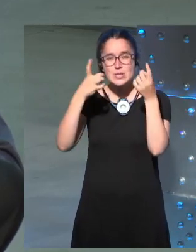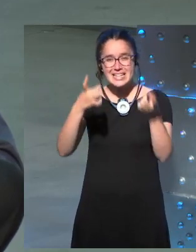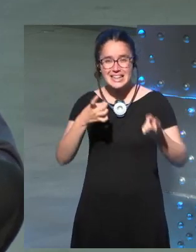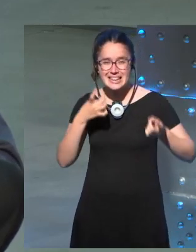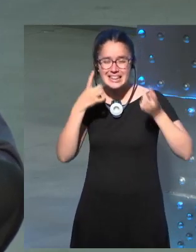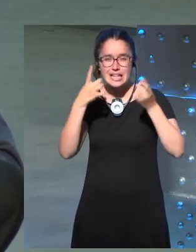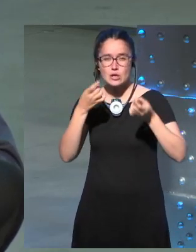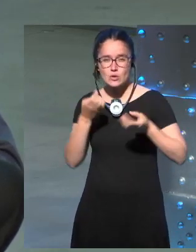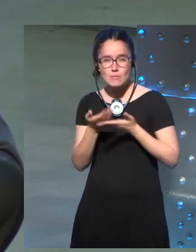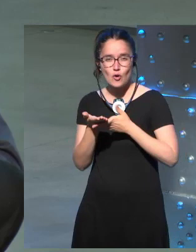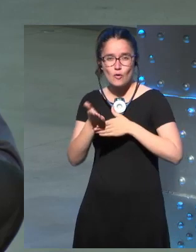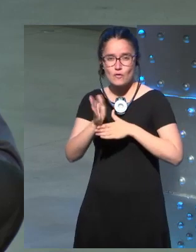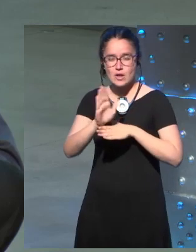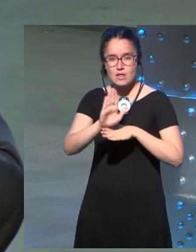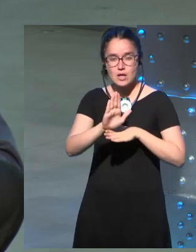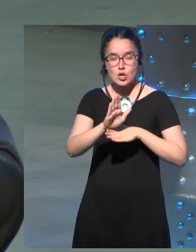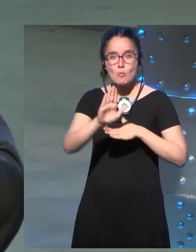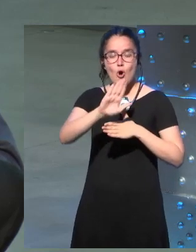a poetics of football,